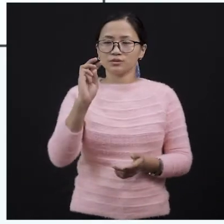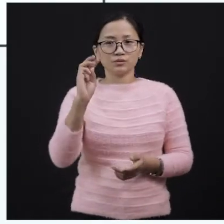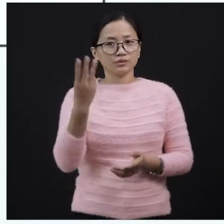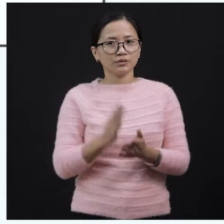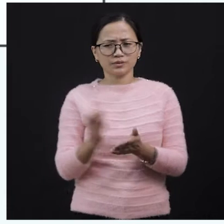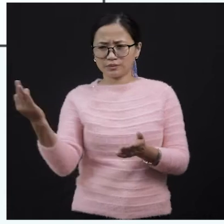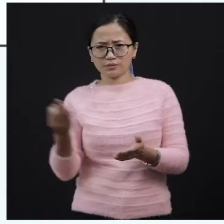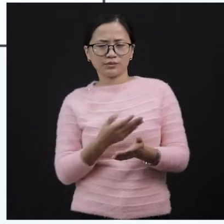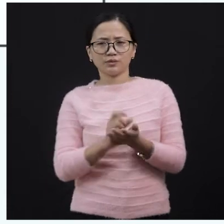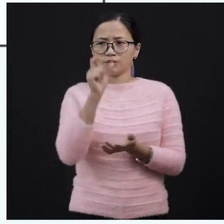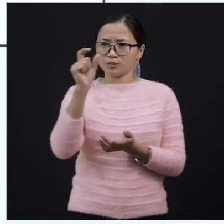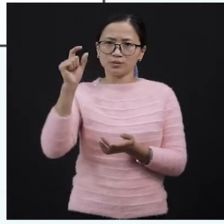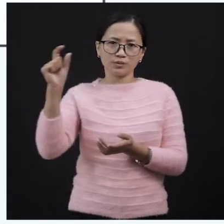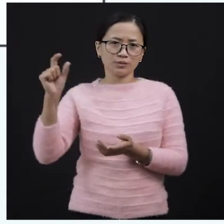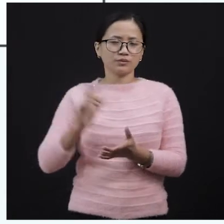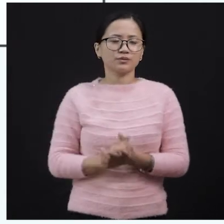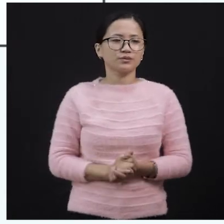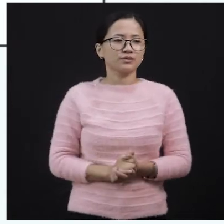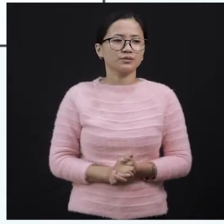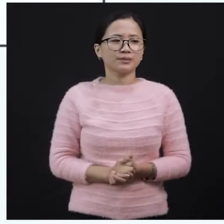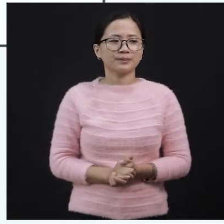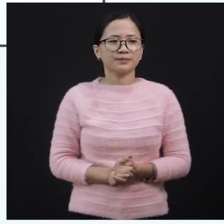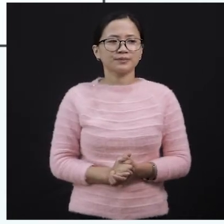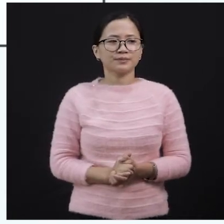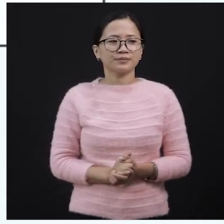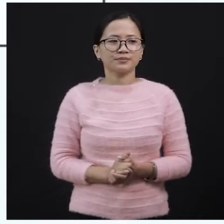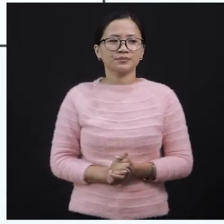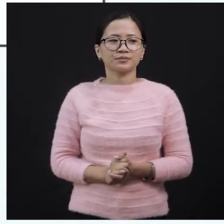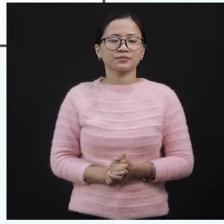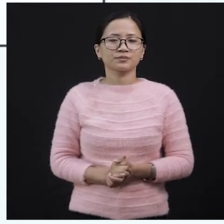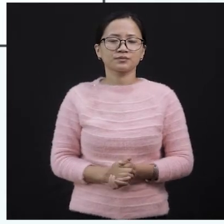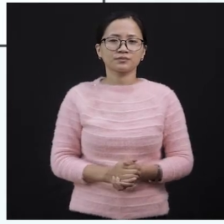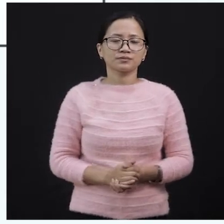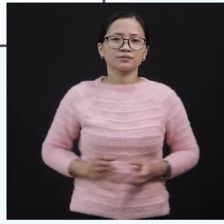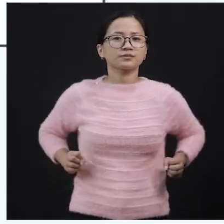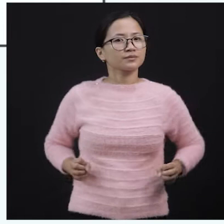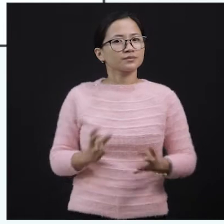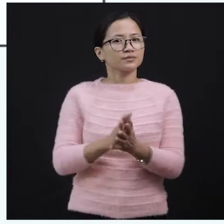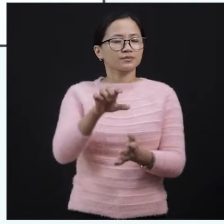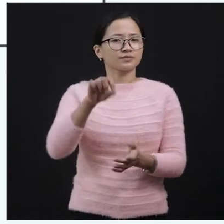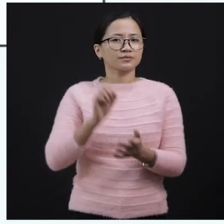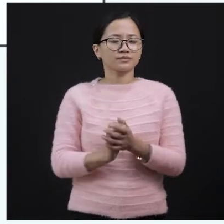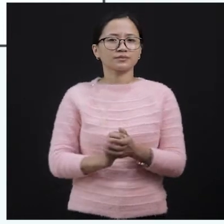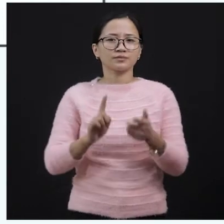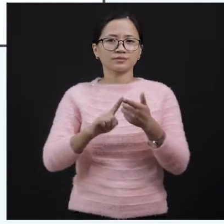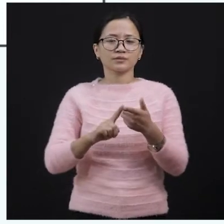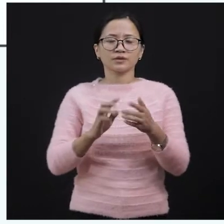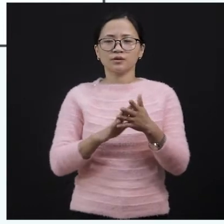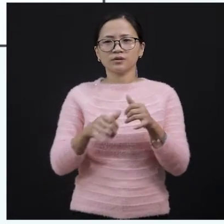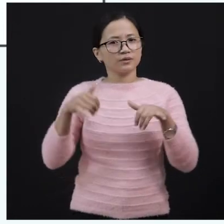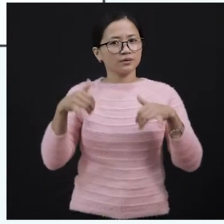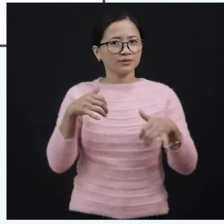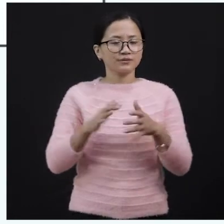words, okay? These 3 new words. So let's start, okay? Let's take this one as an